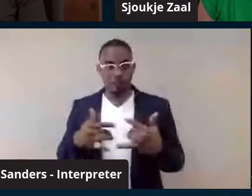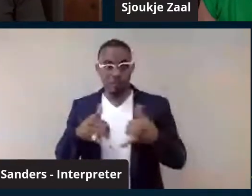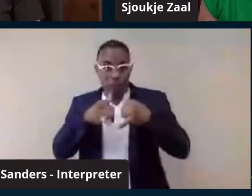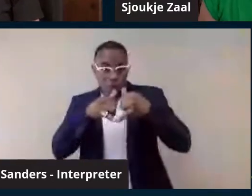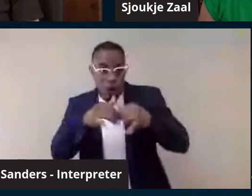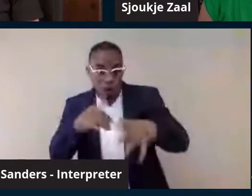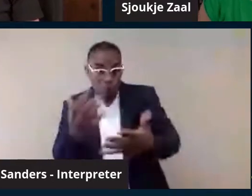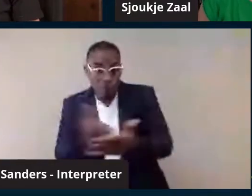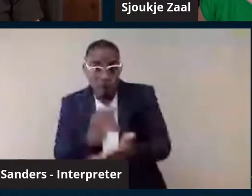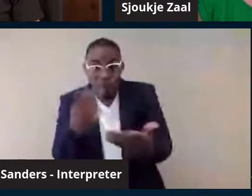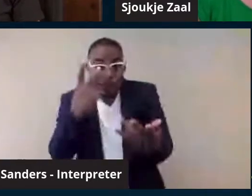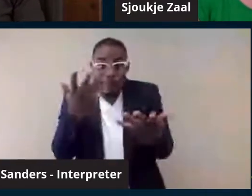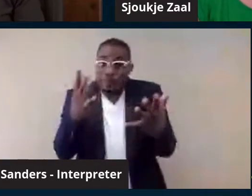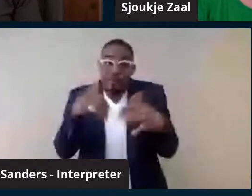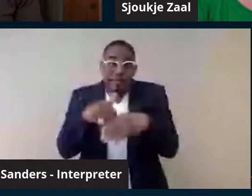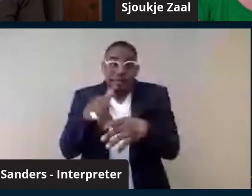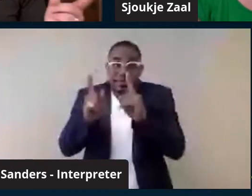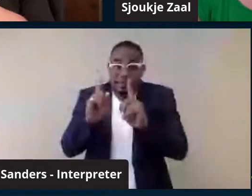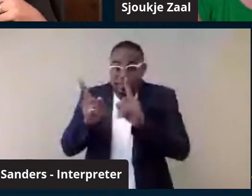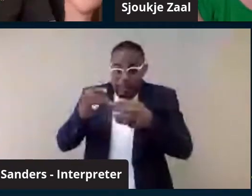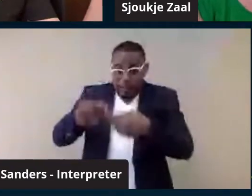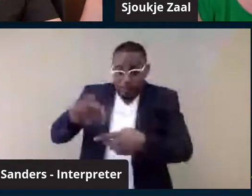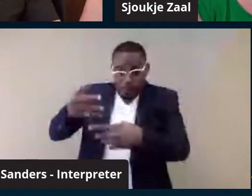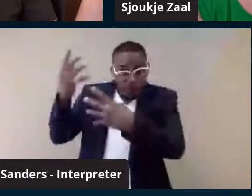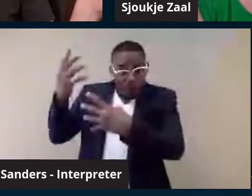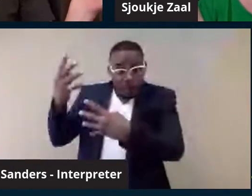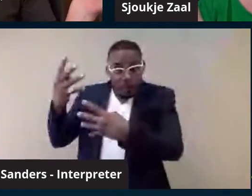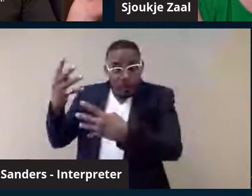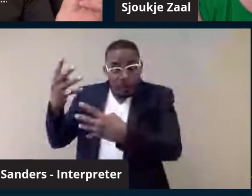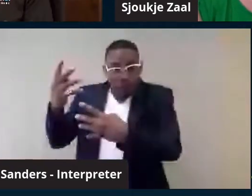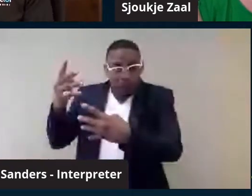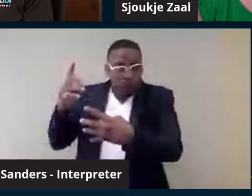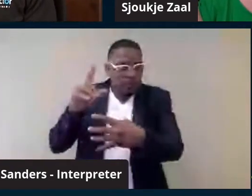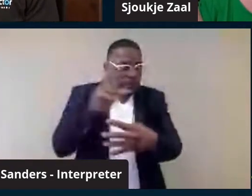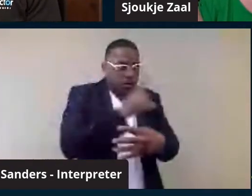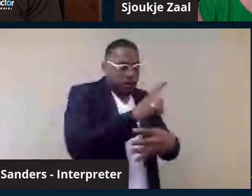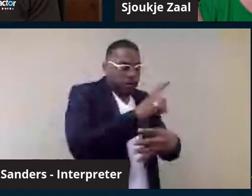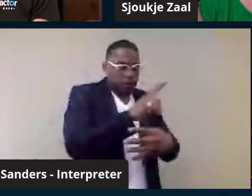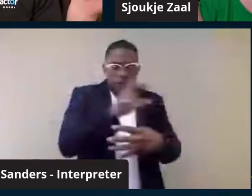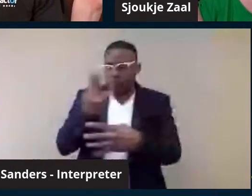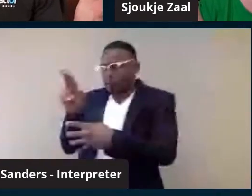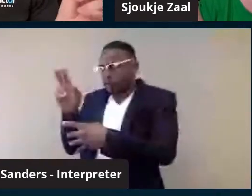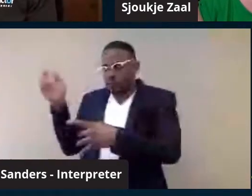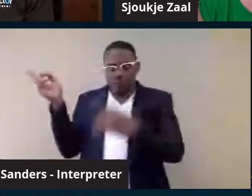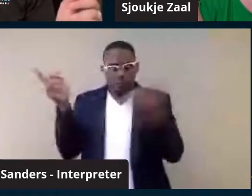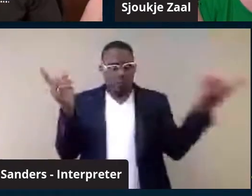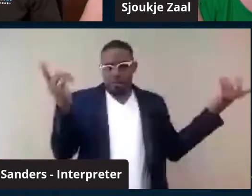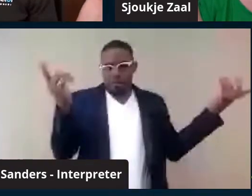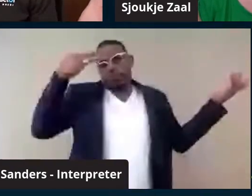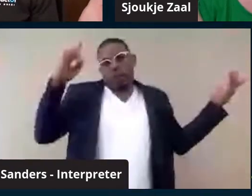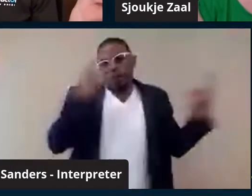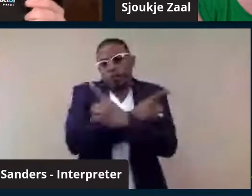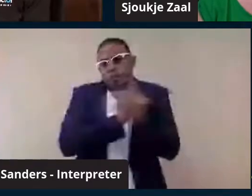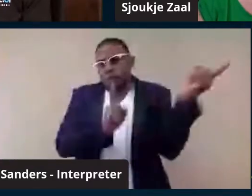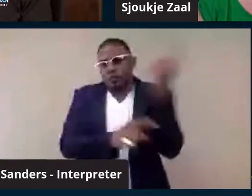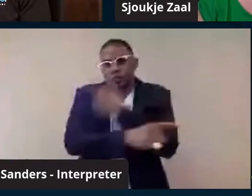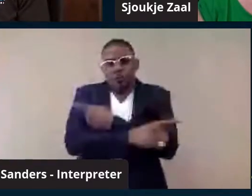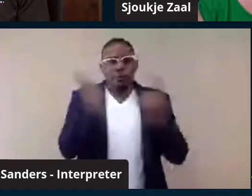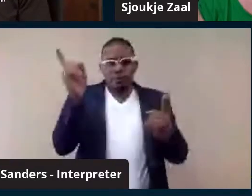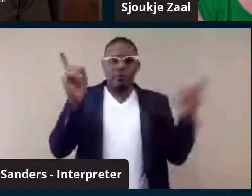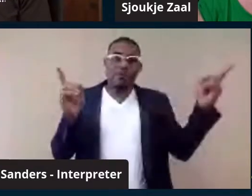have seen it already in the chat. That is on your left or right hand. I don't know where to point, but on one of these